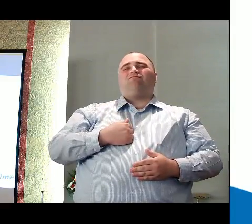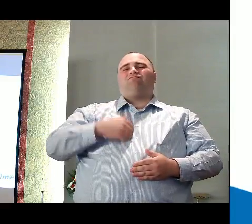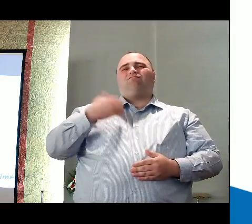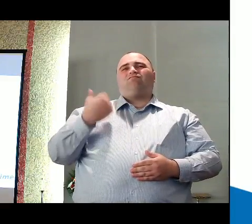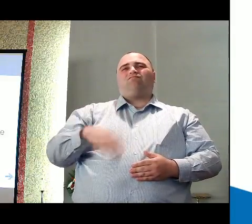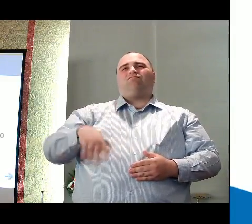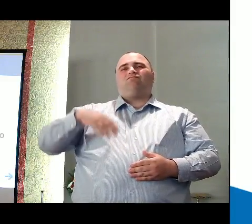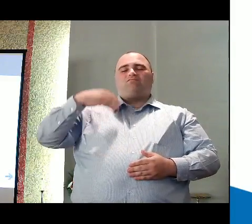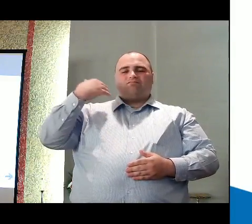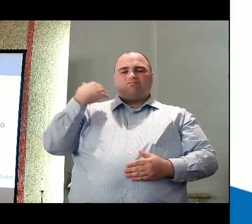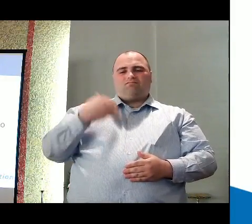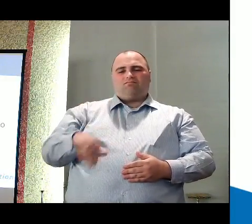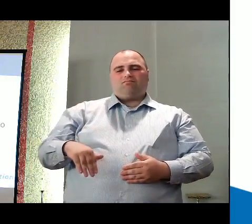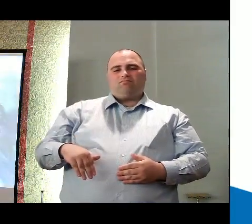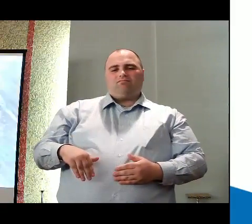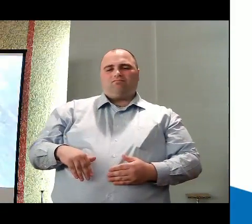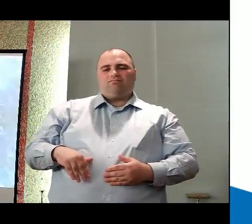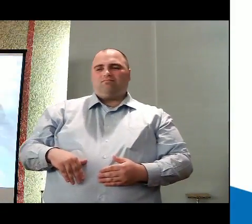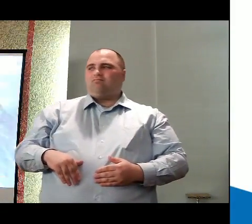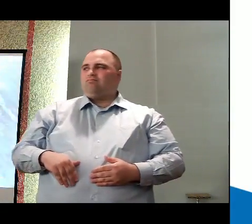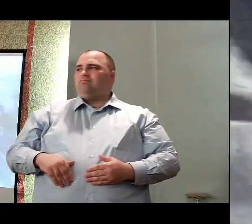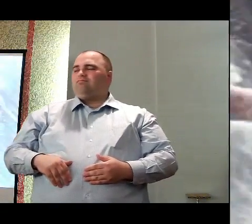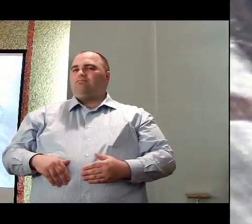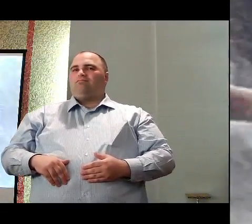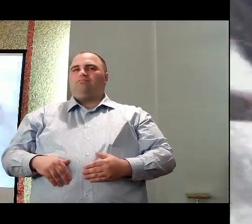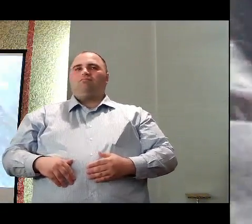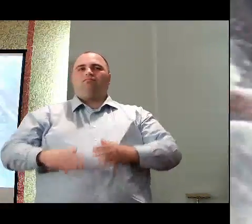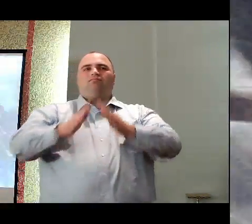die for me.